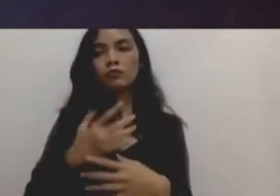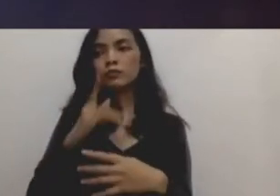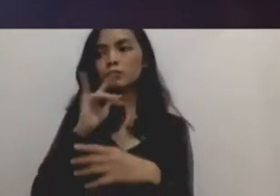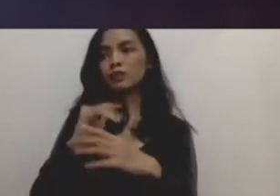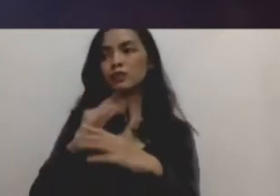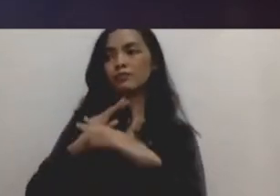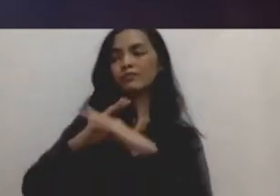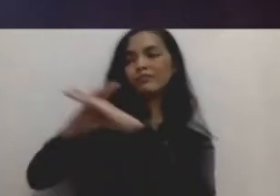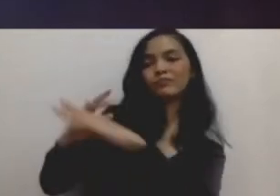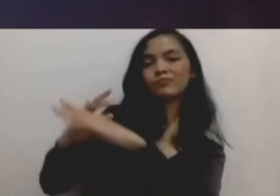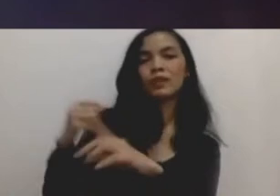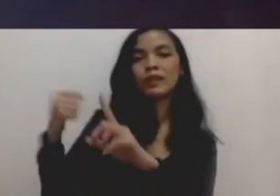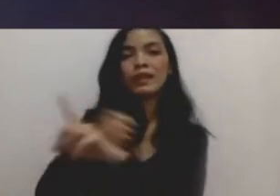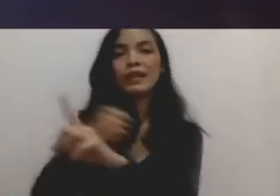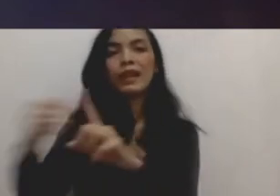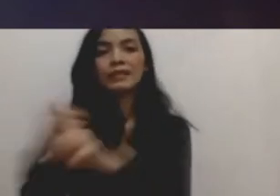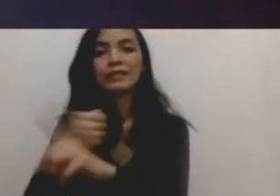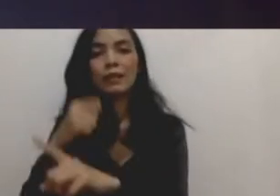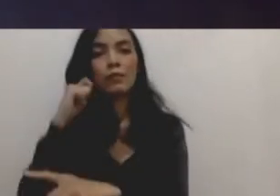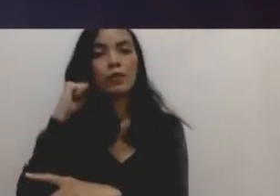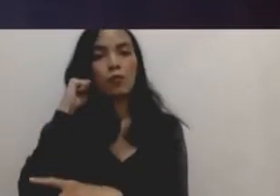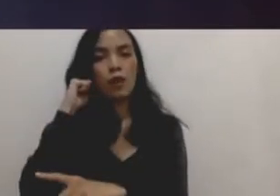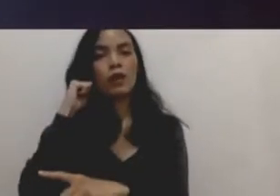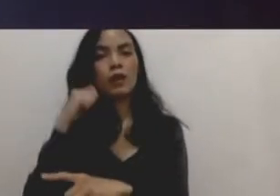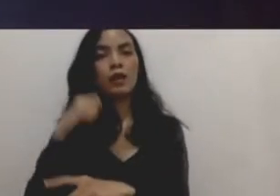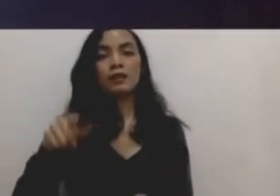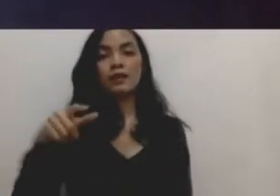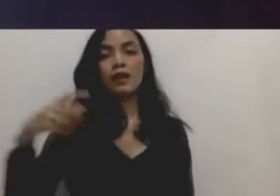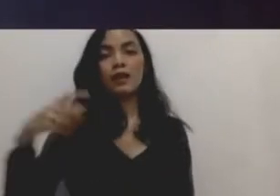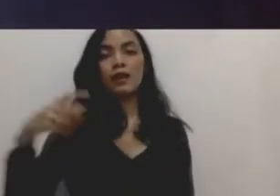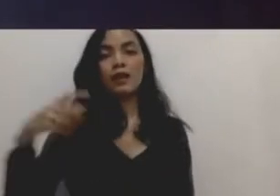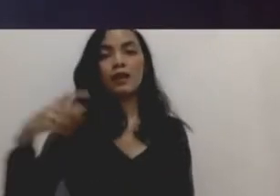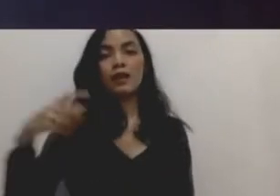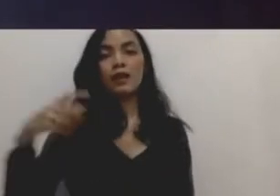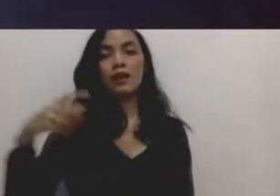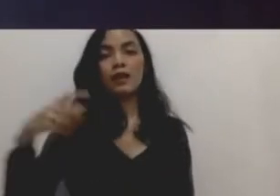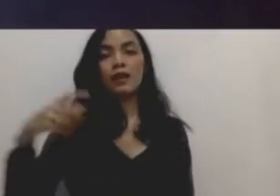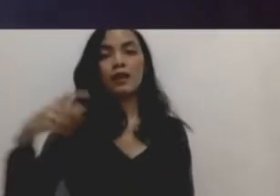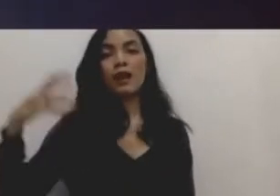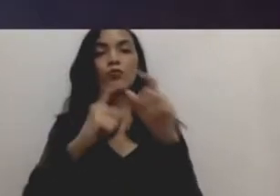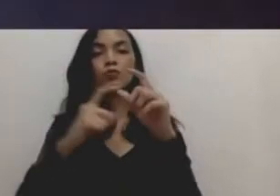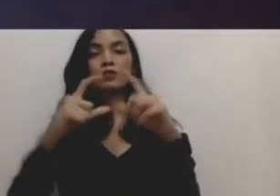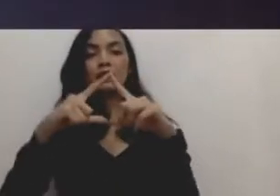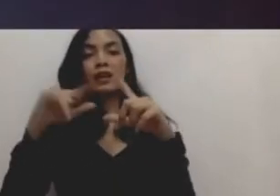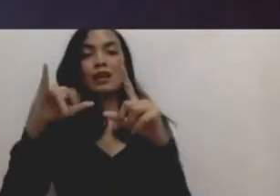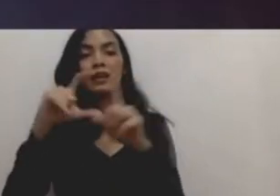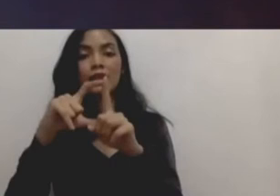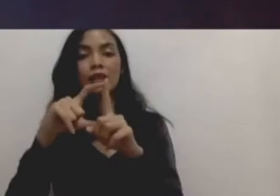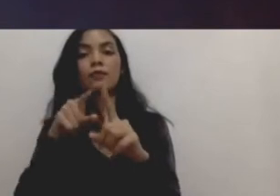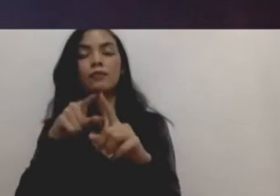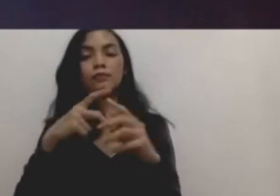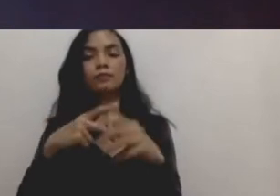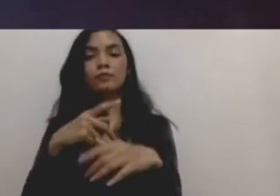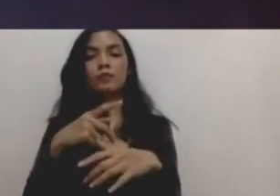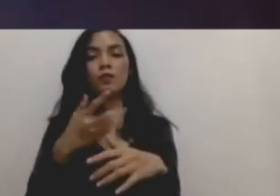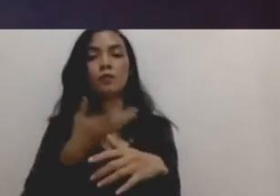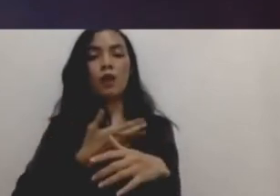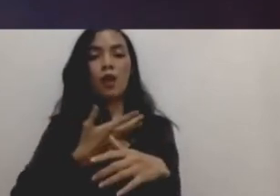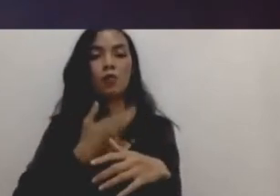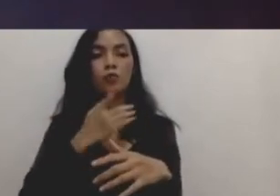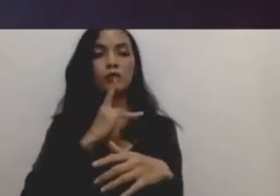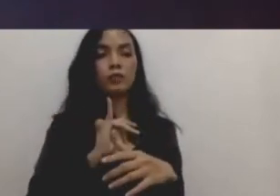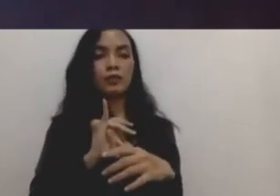gender-based violence around the world. USAID Indonesia gets involved to combat gender-based violence through medical